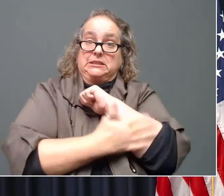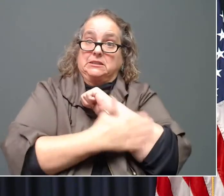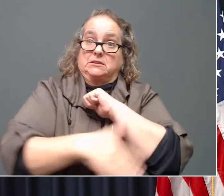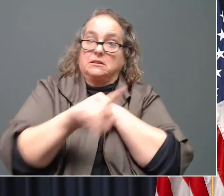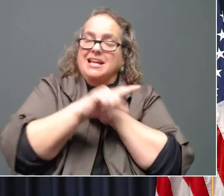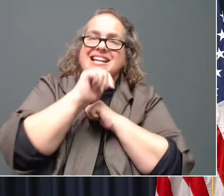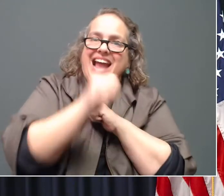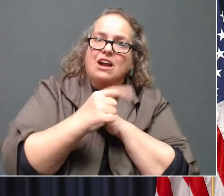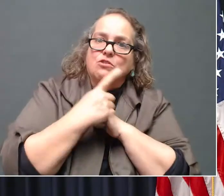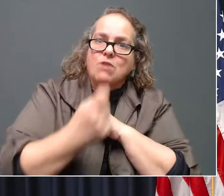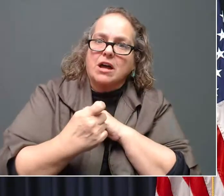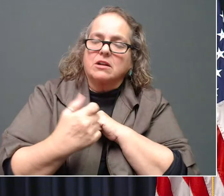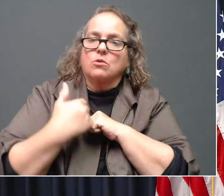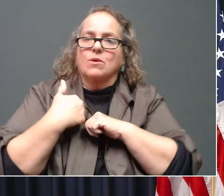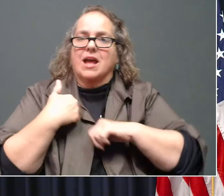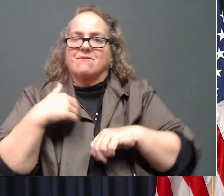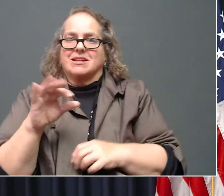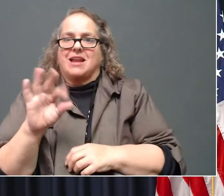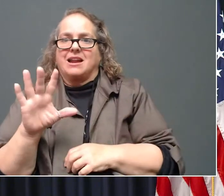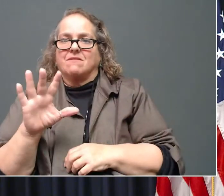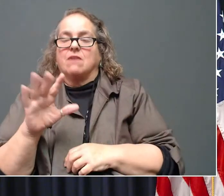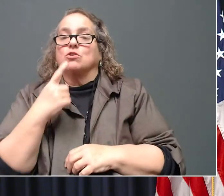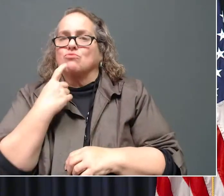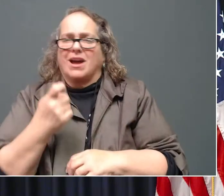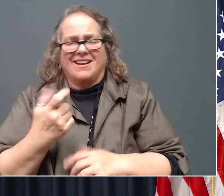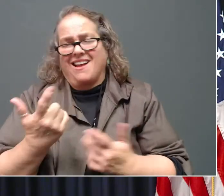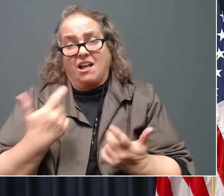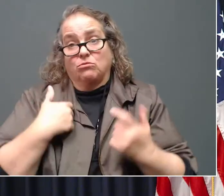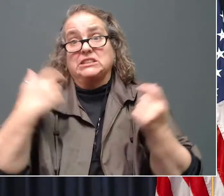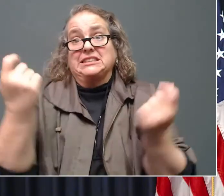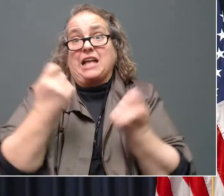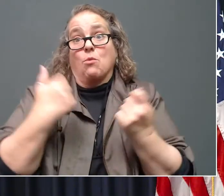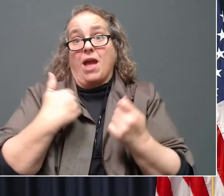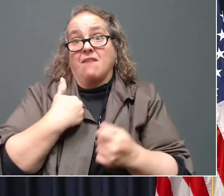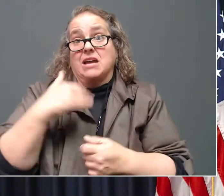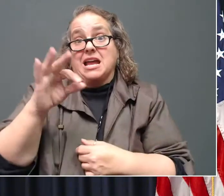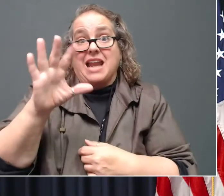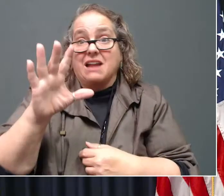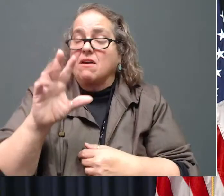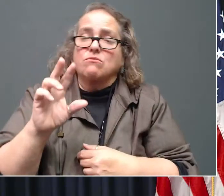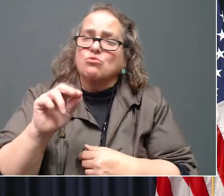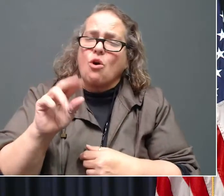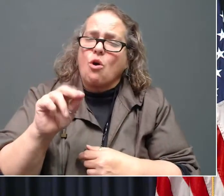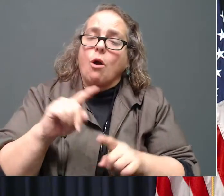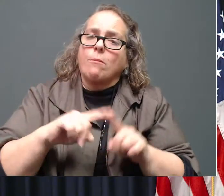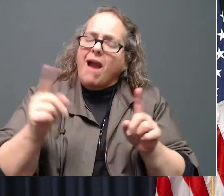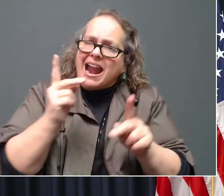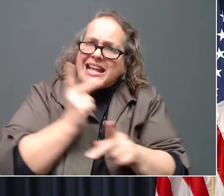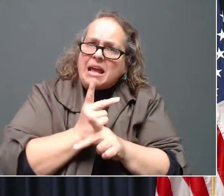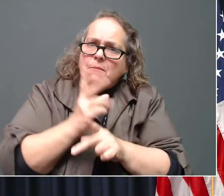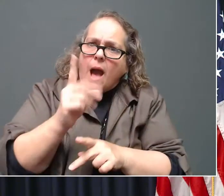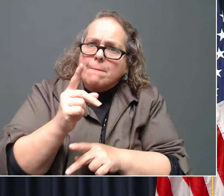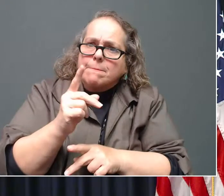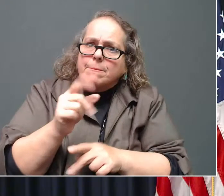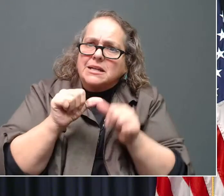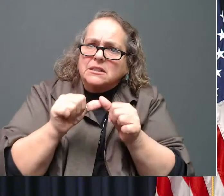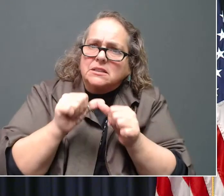Now, let's not celebrate that we have 95 red counties, but let's just keep it up. If we keep it up, we're going to be at a place